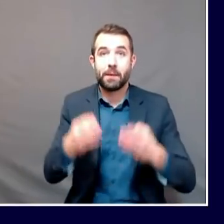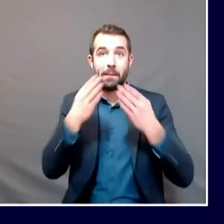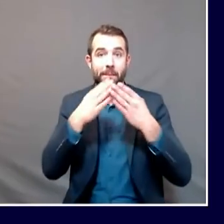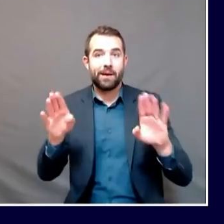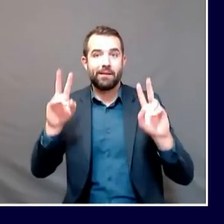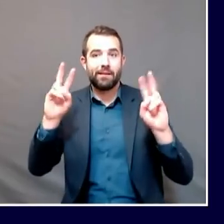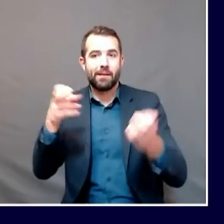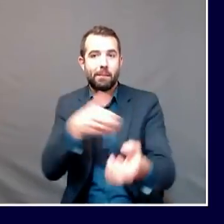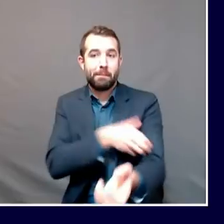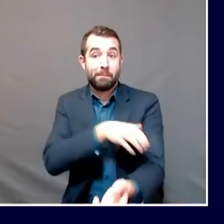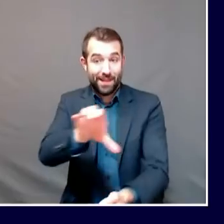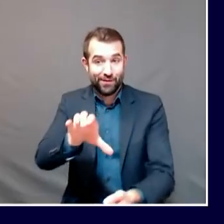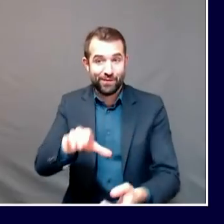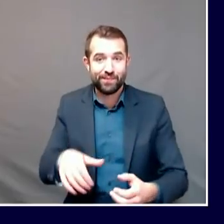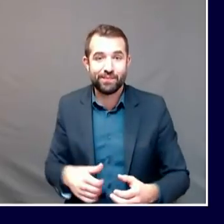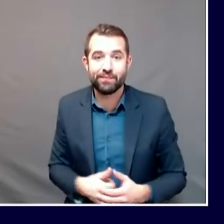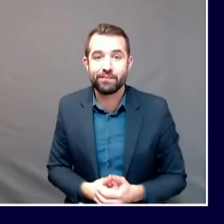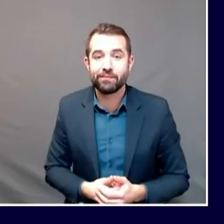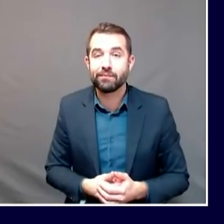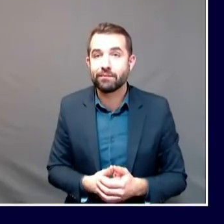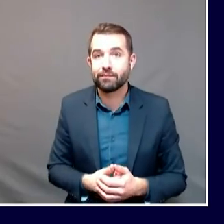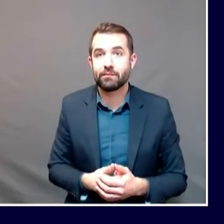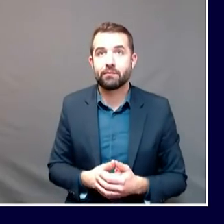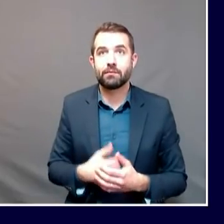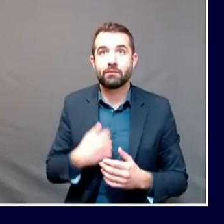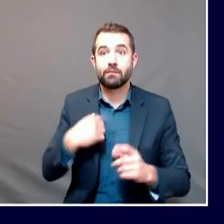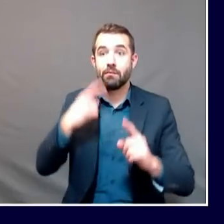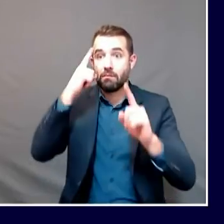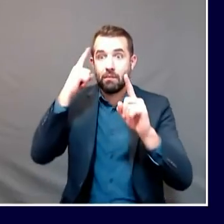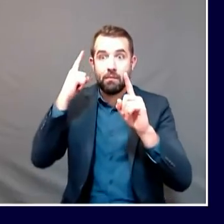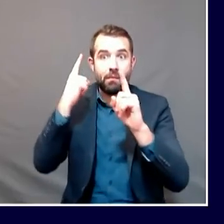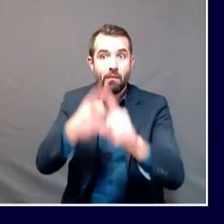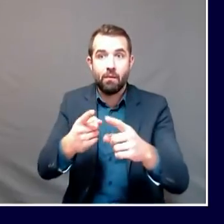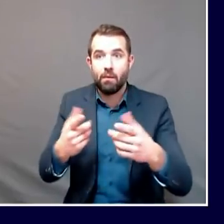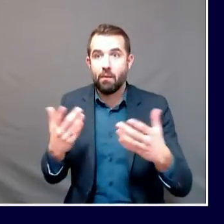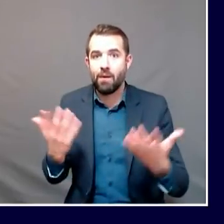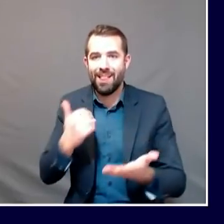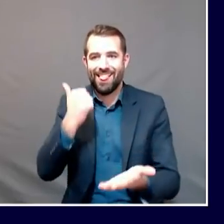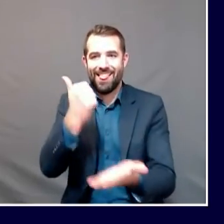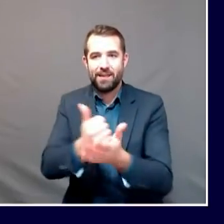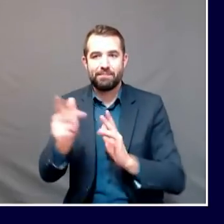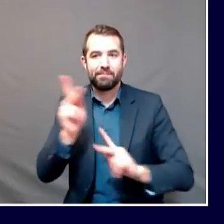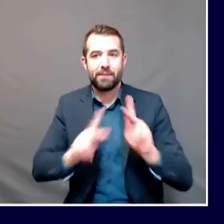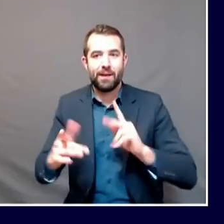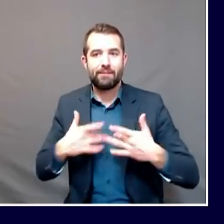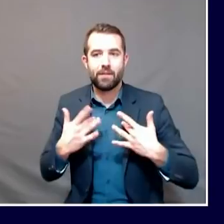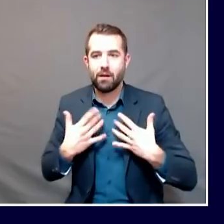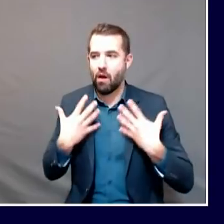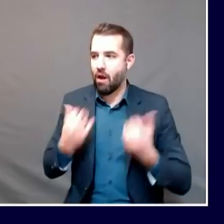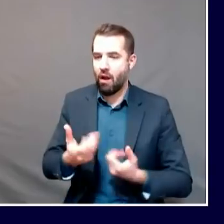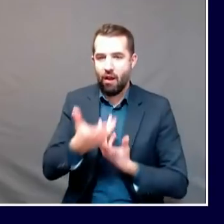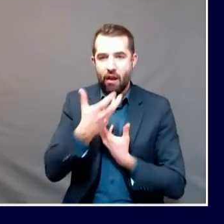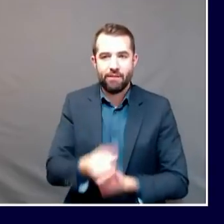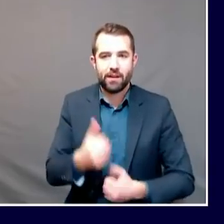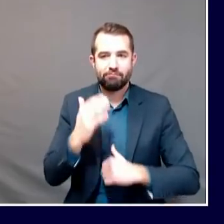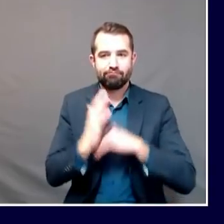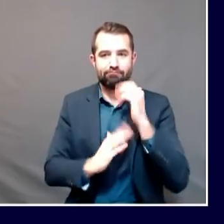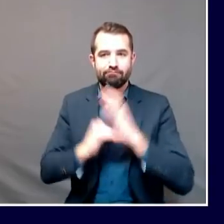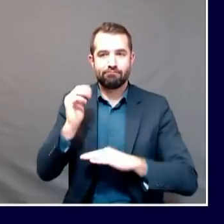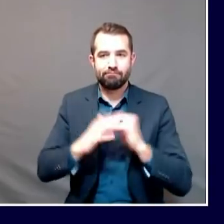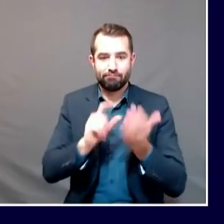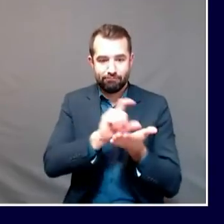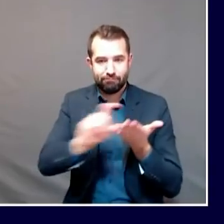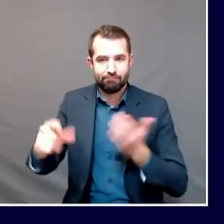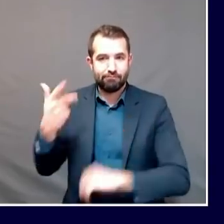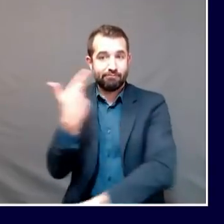which are designed to instill, inspire confidence in the vaccine. One of which will be under